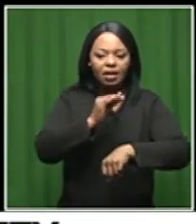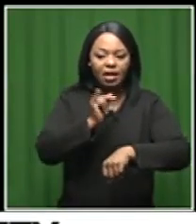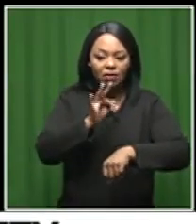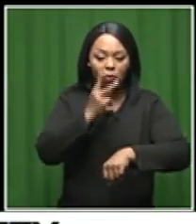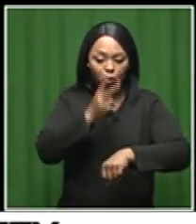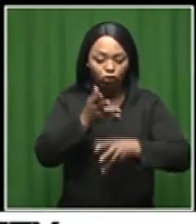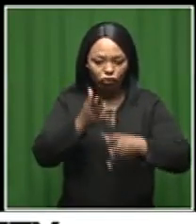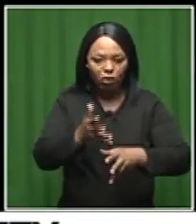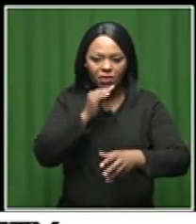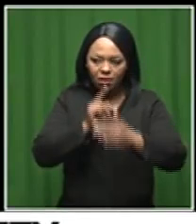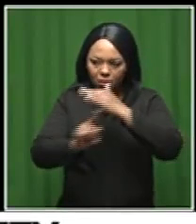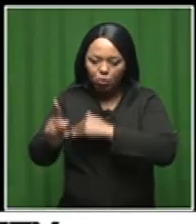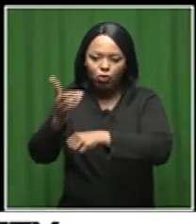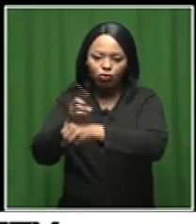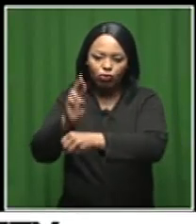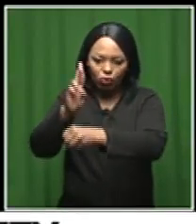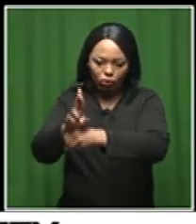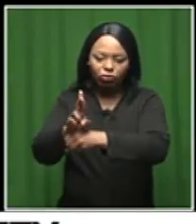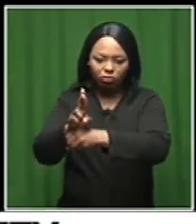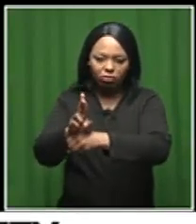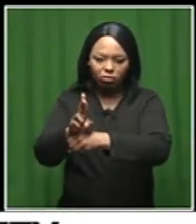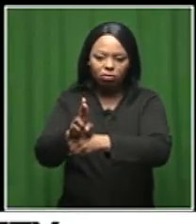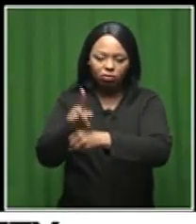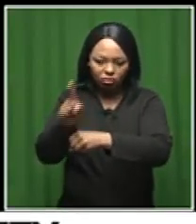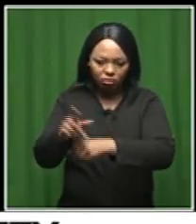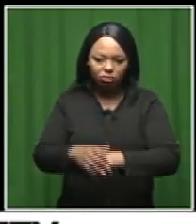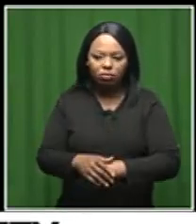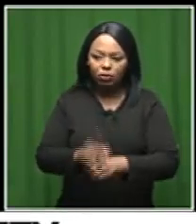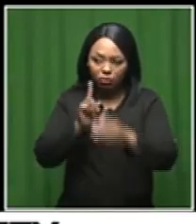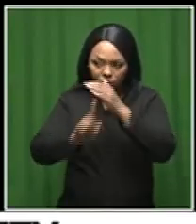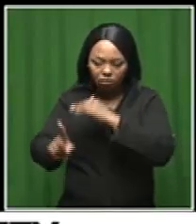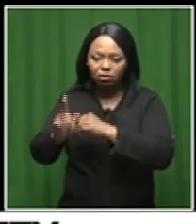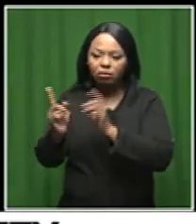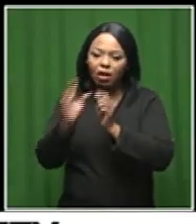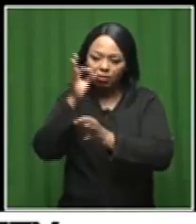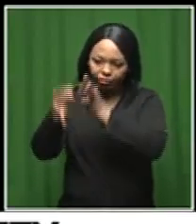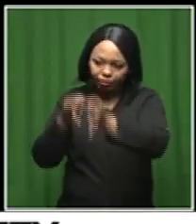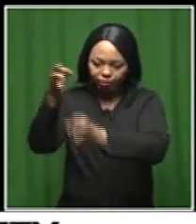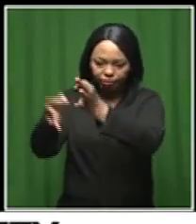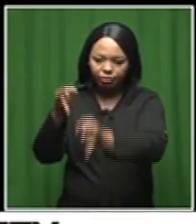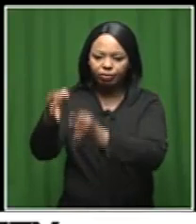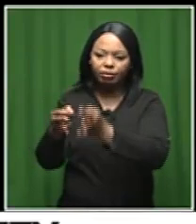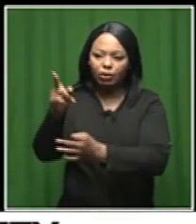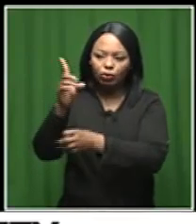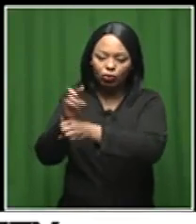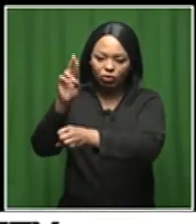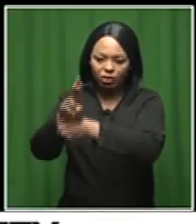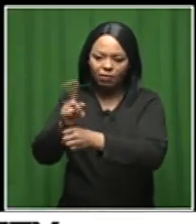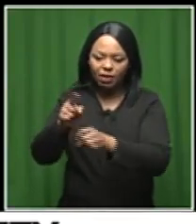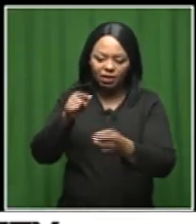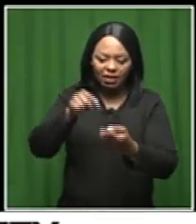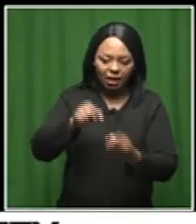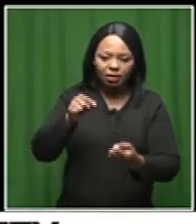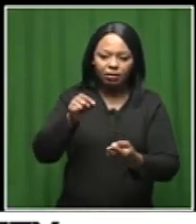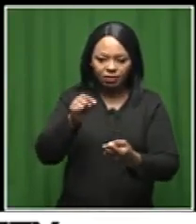doctor. Your GP will first station, will do the initial test, and we'll see that there is something